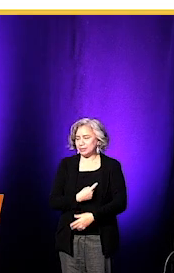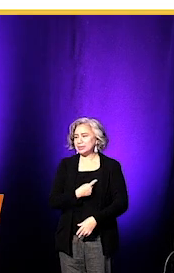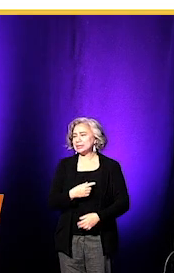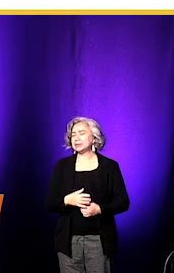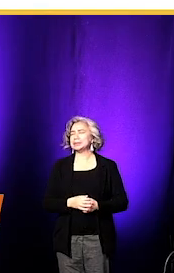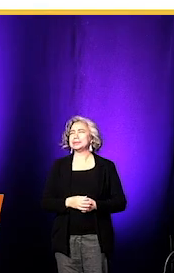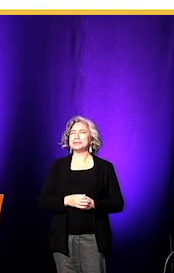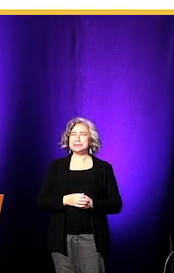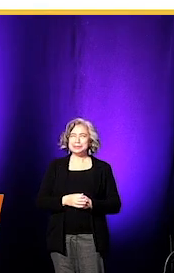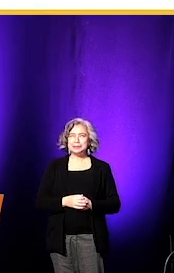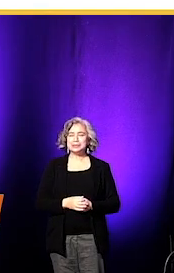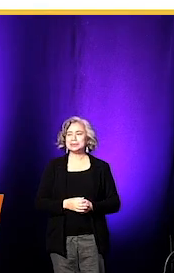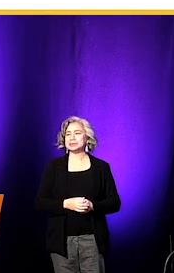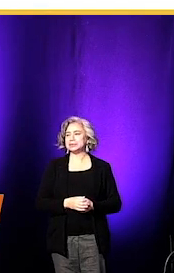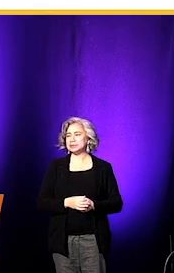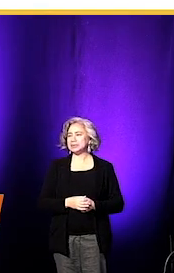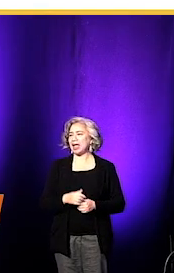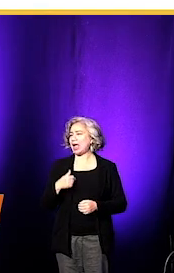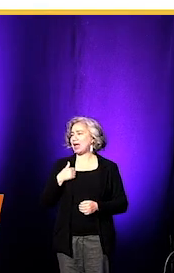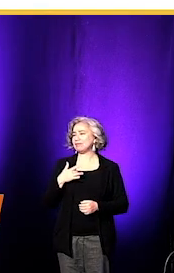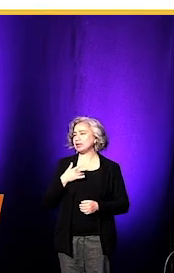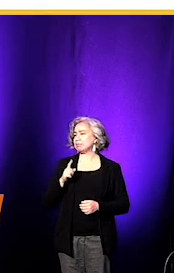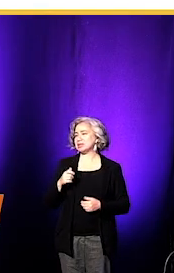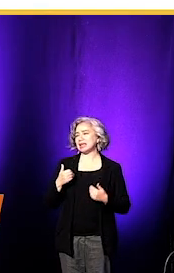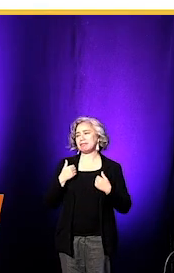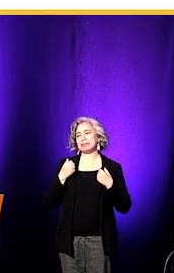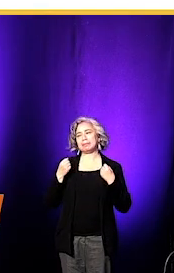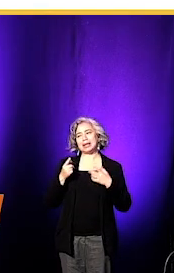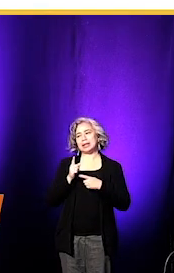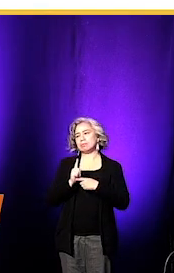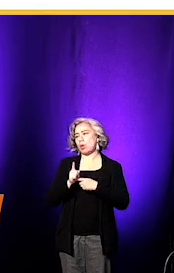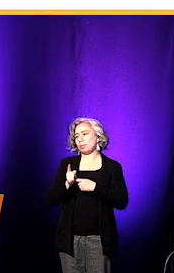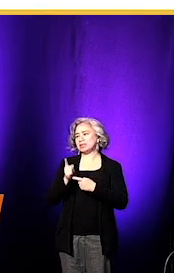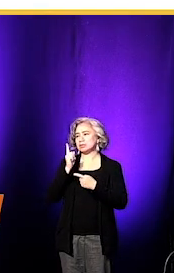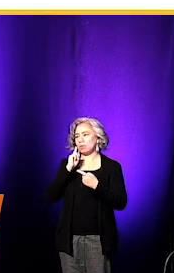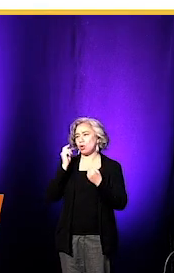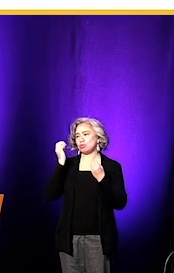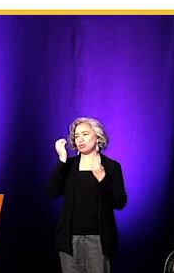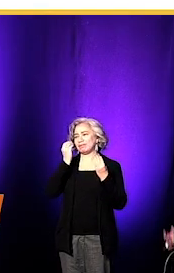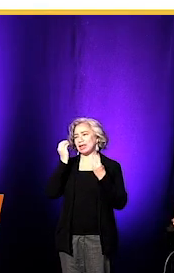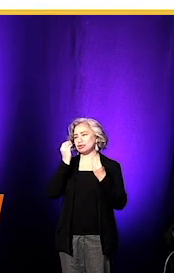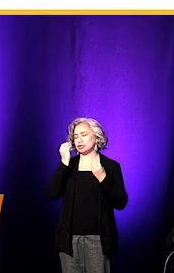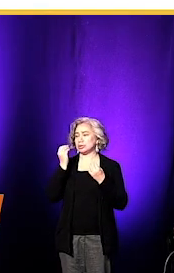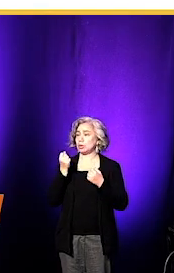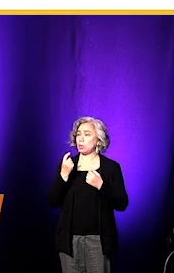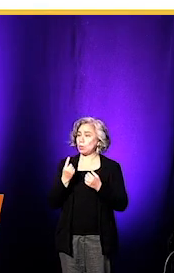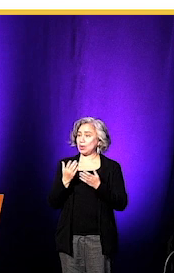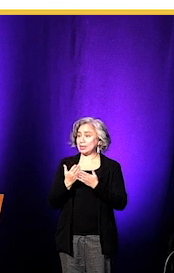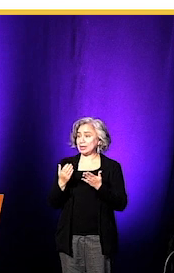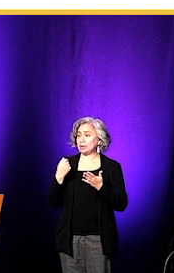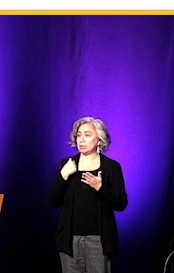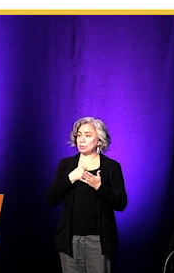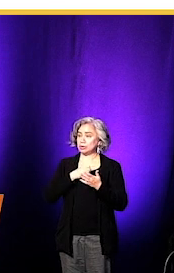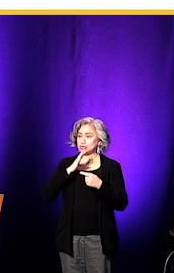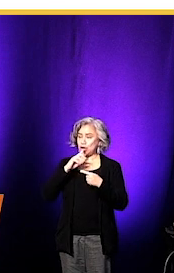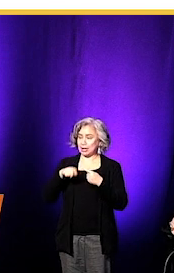I think there has to be so many moments for reflection built in. One of the things we were talking about at dinner recently is how do we also not